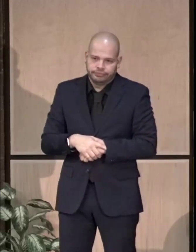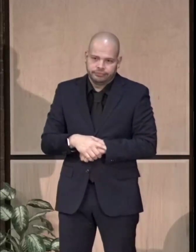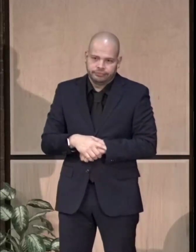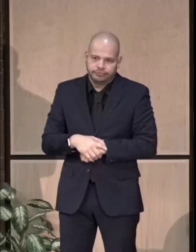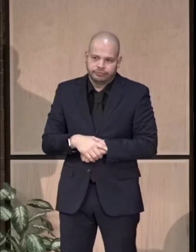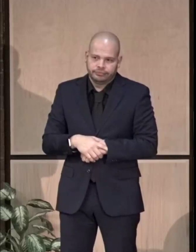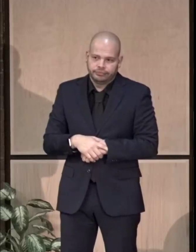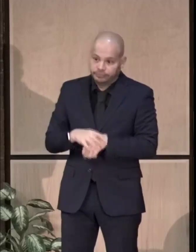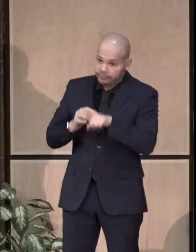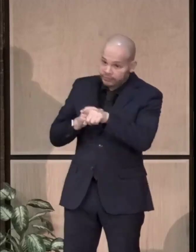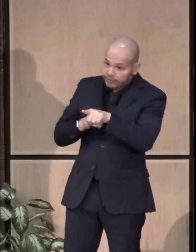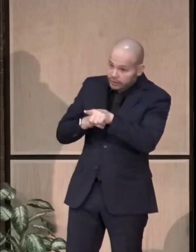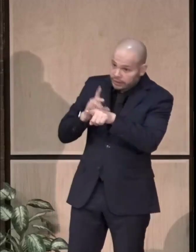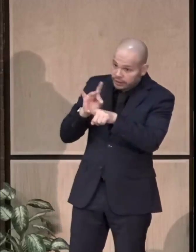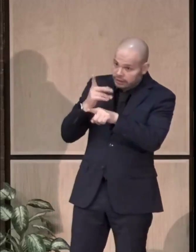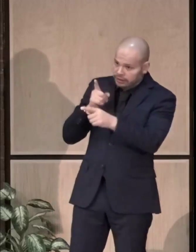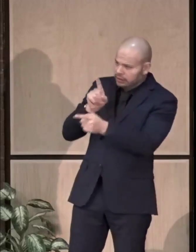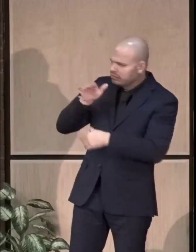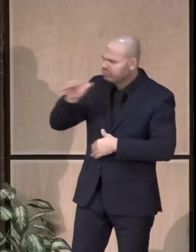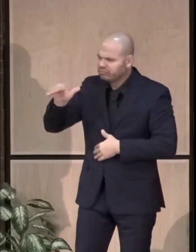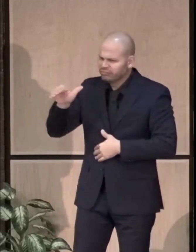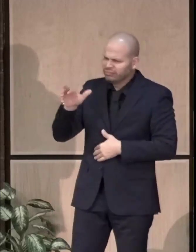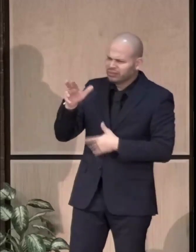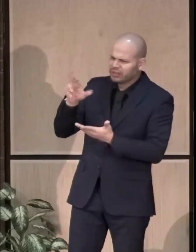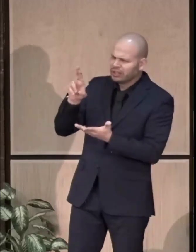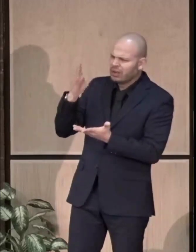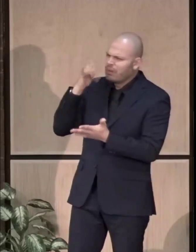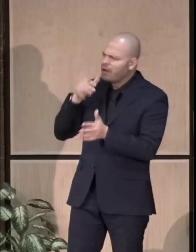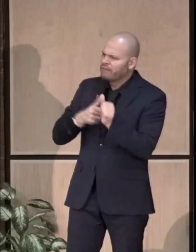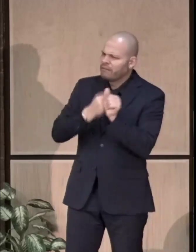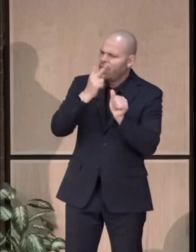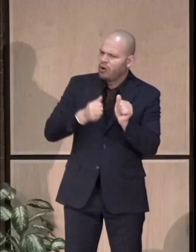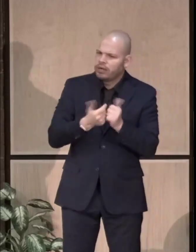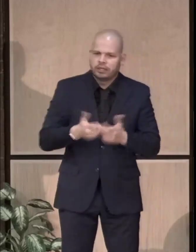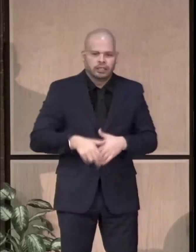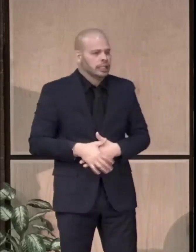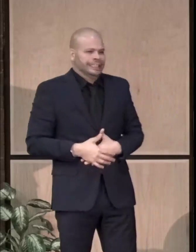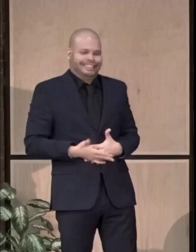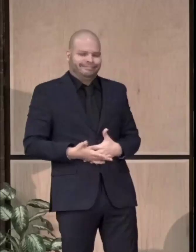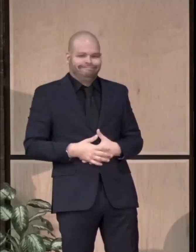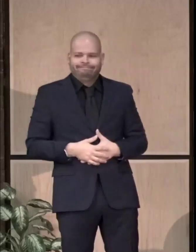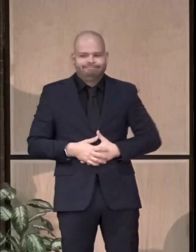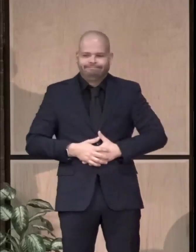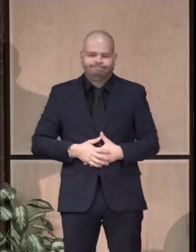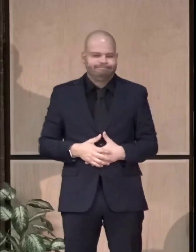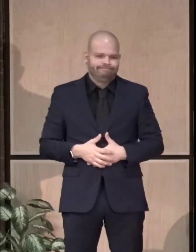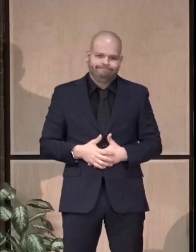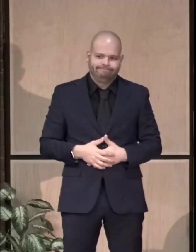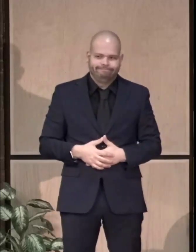ask him why he had failed to comply with that order? I did not. Did you do anything to enforce the order?